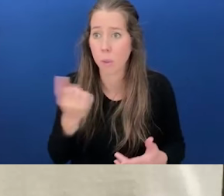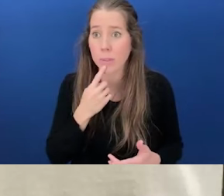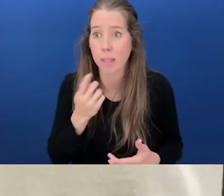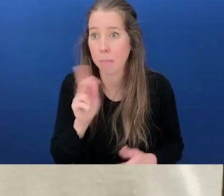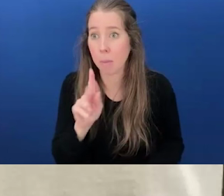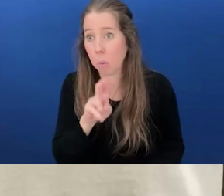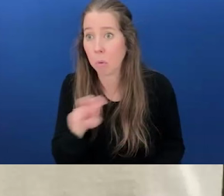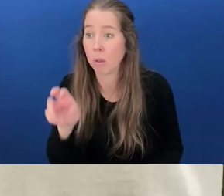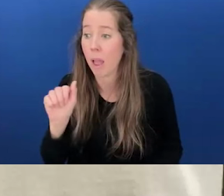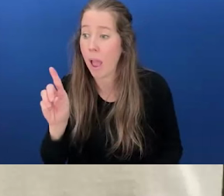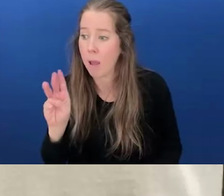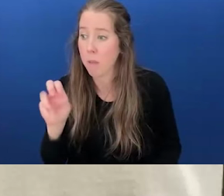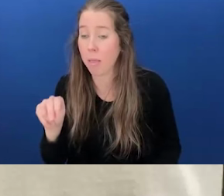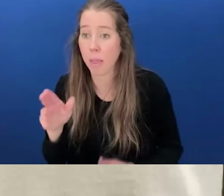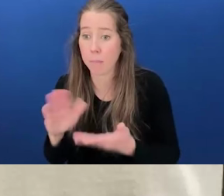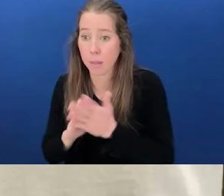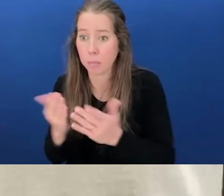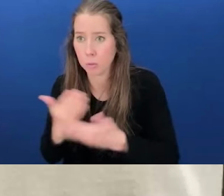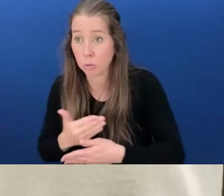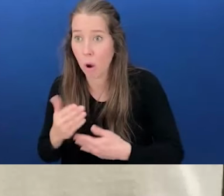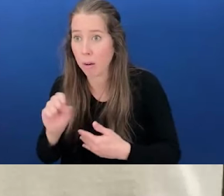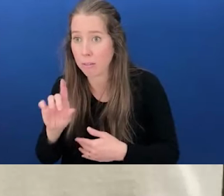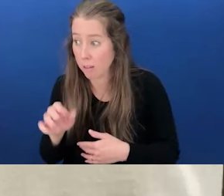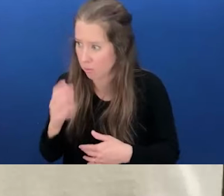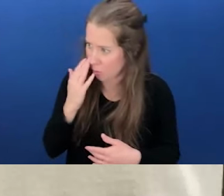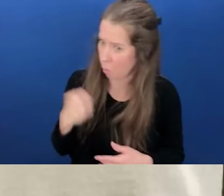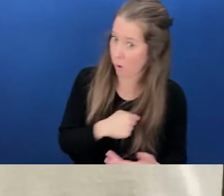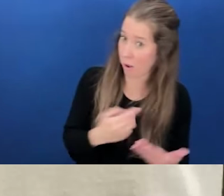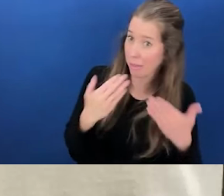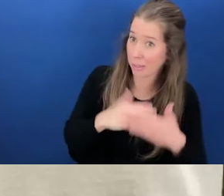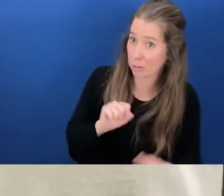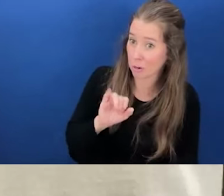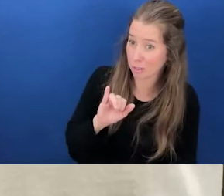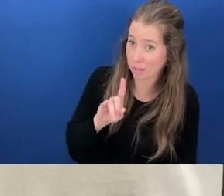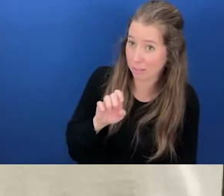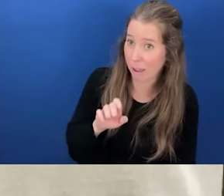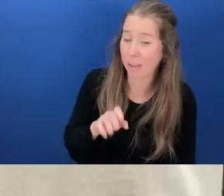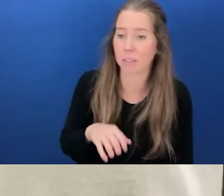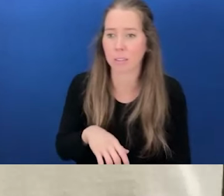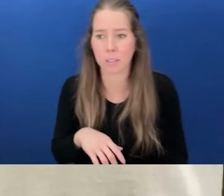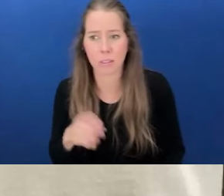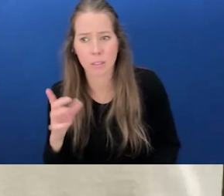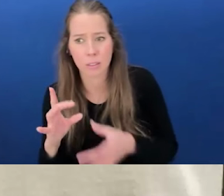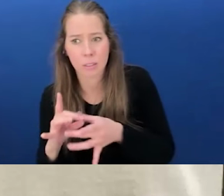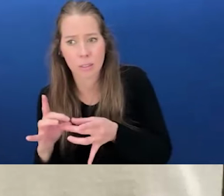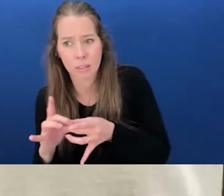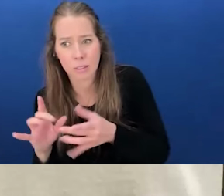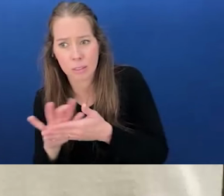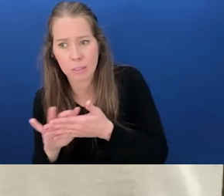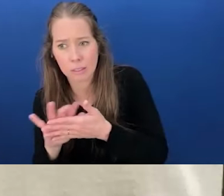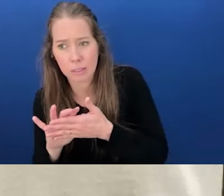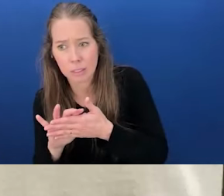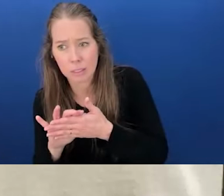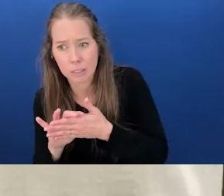dark side. Did you know that we were the dark side? Yes. I was admin for 20 some years. You came back to the light.